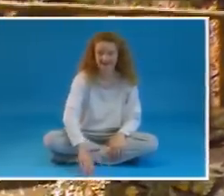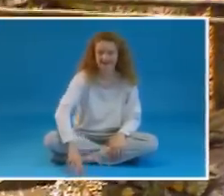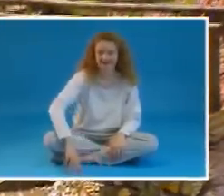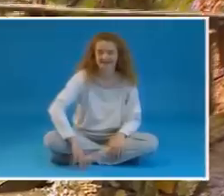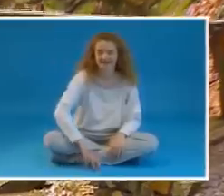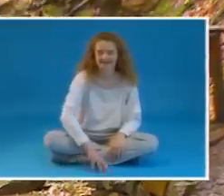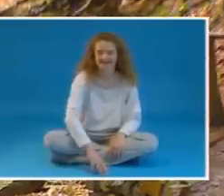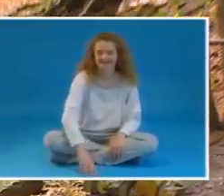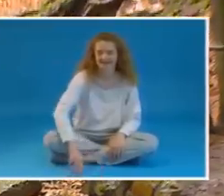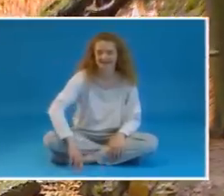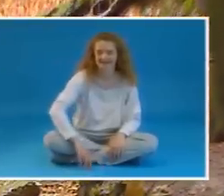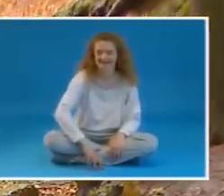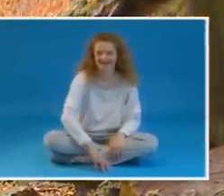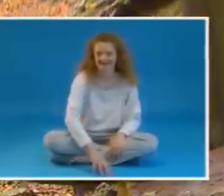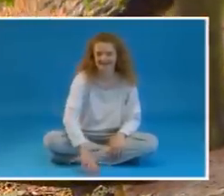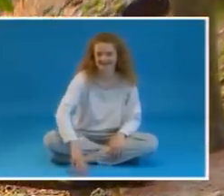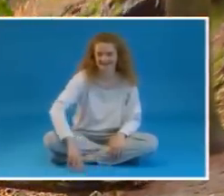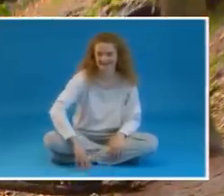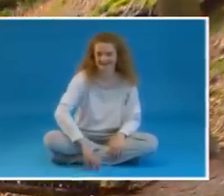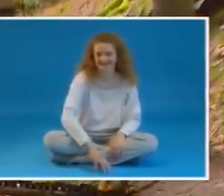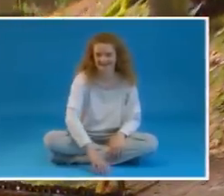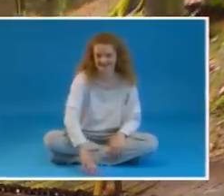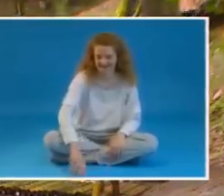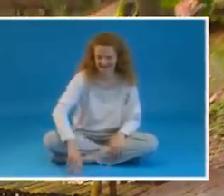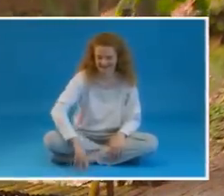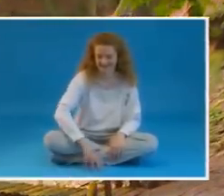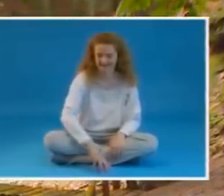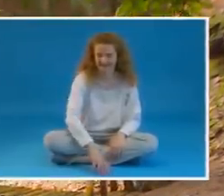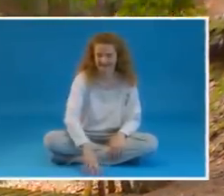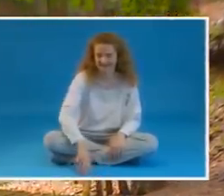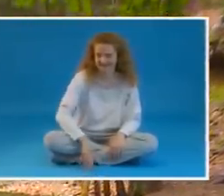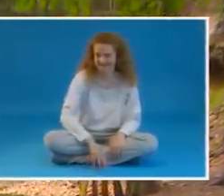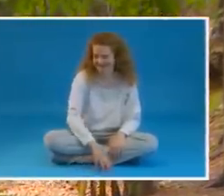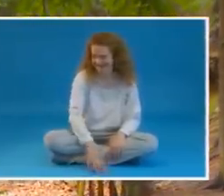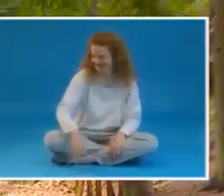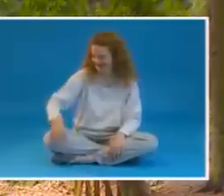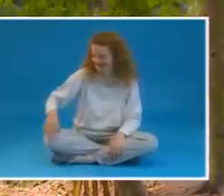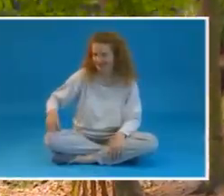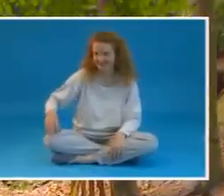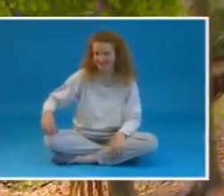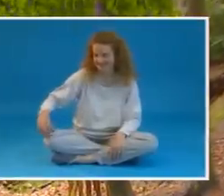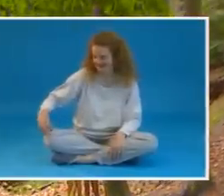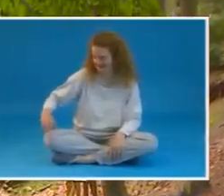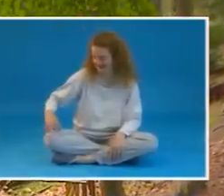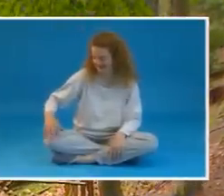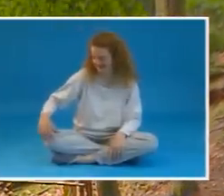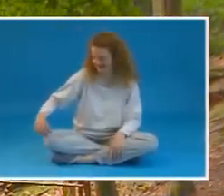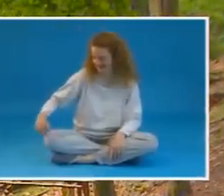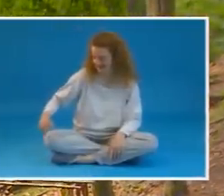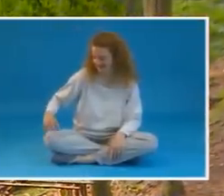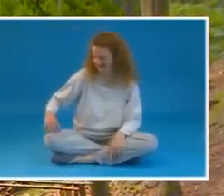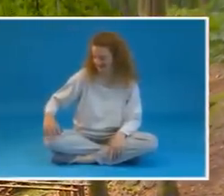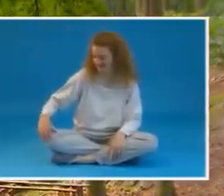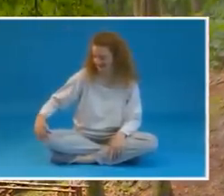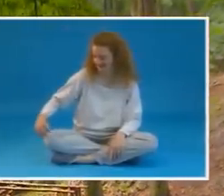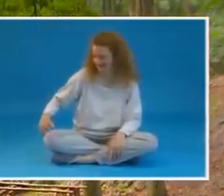tell me, are there any more? There's a spider on the floor, on the floor. There's a spider on my knee, on my knee.